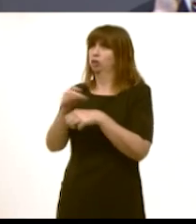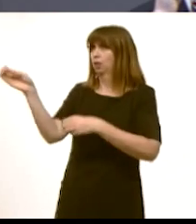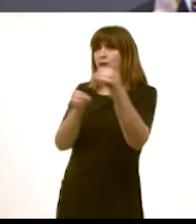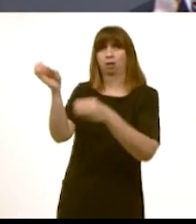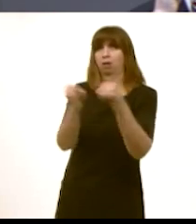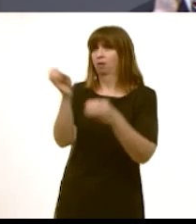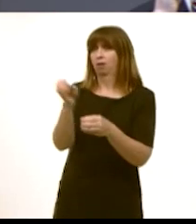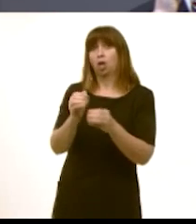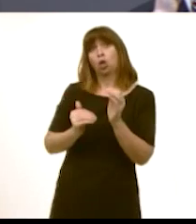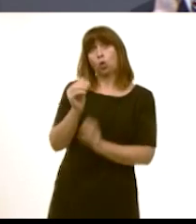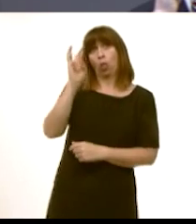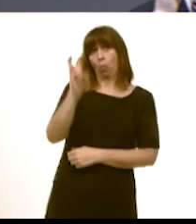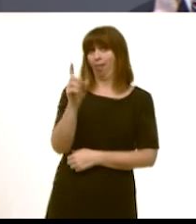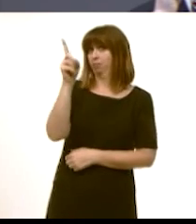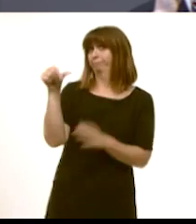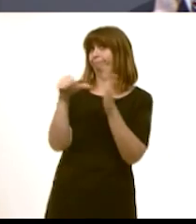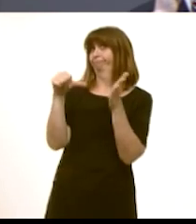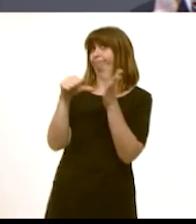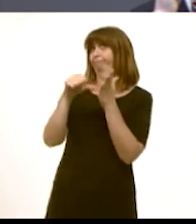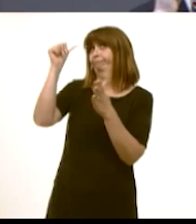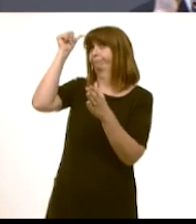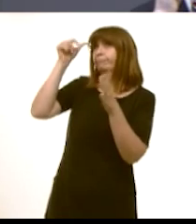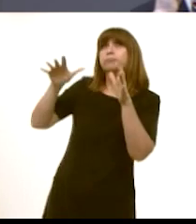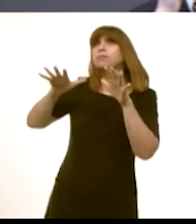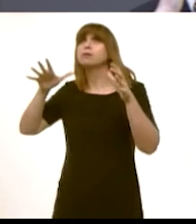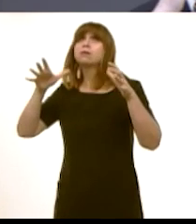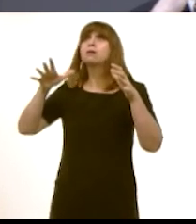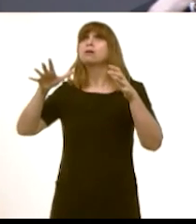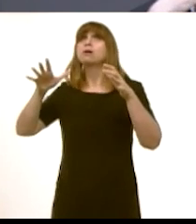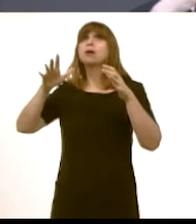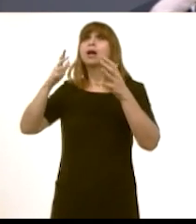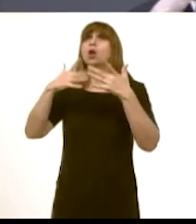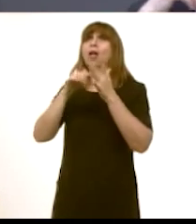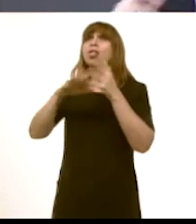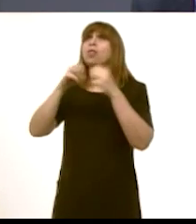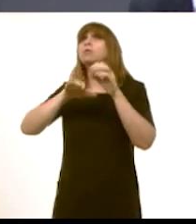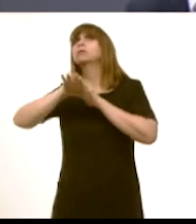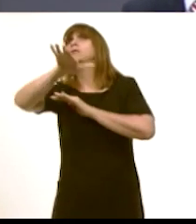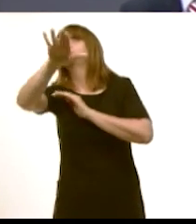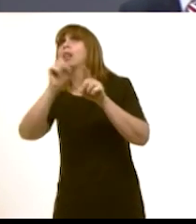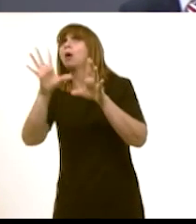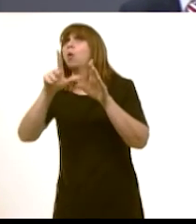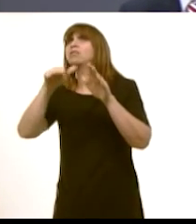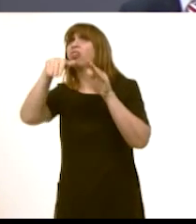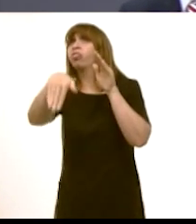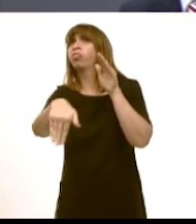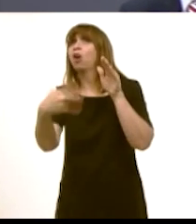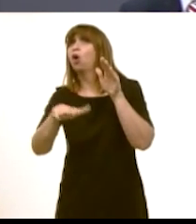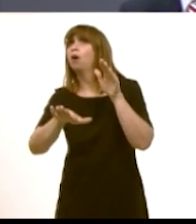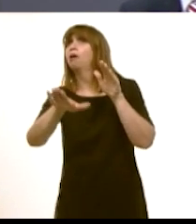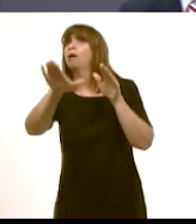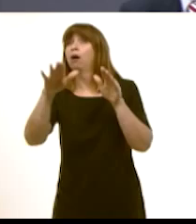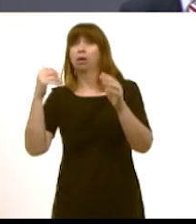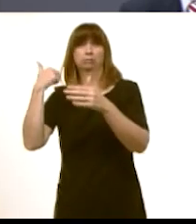places like North Wales, where we've seen the uncertainty over the shape of services in that health board be prolonged and going back as far